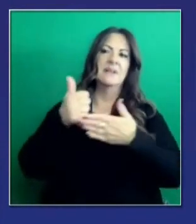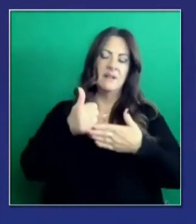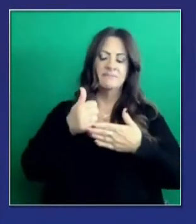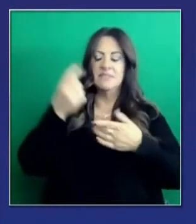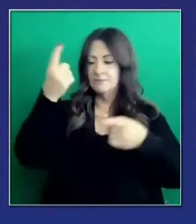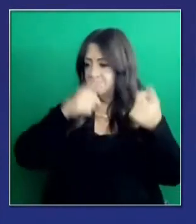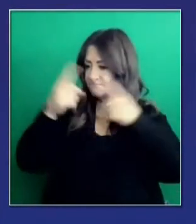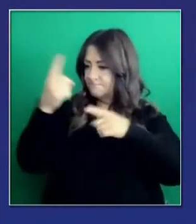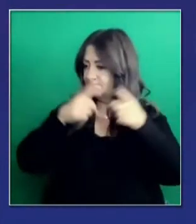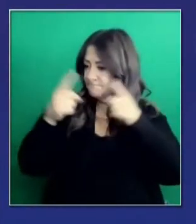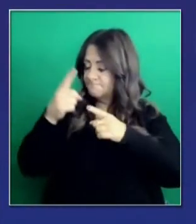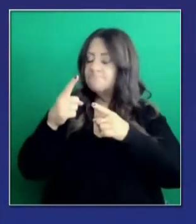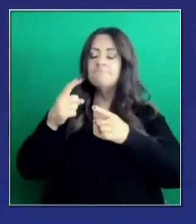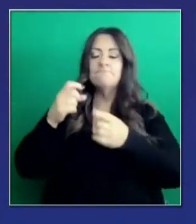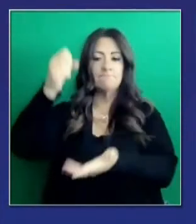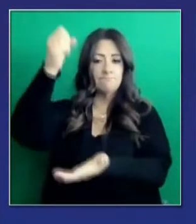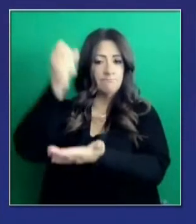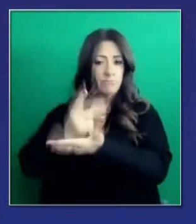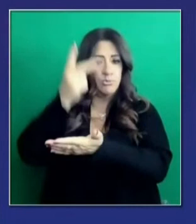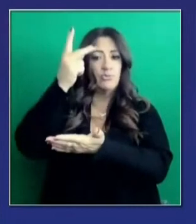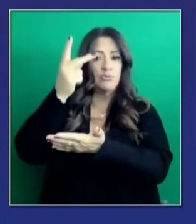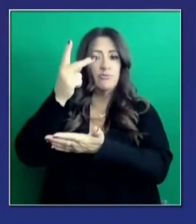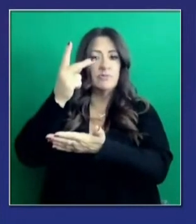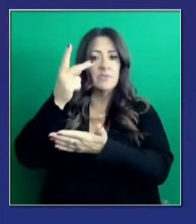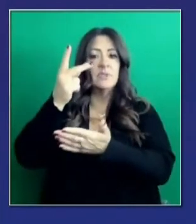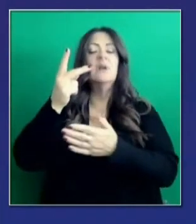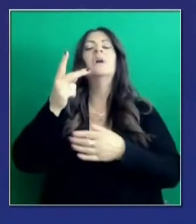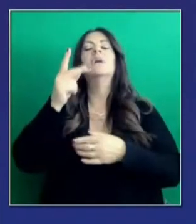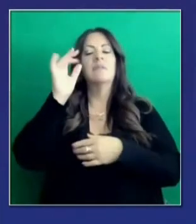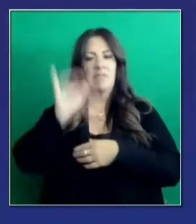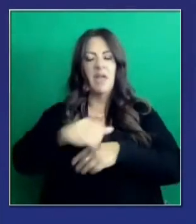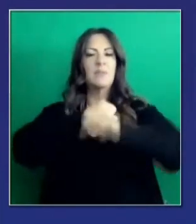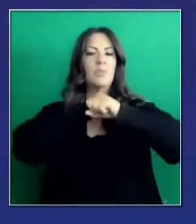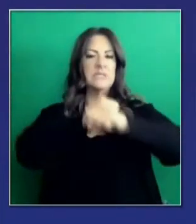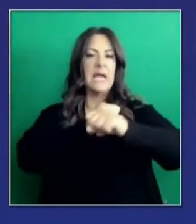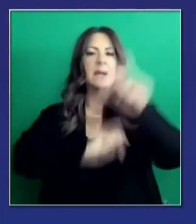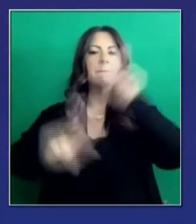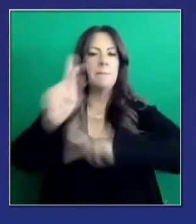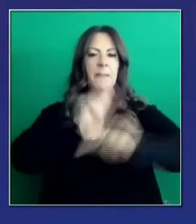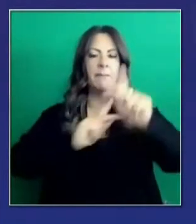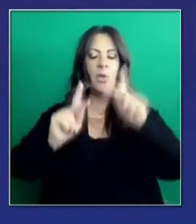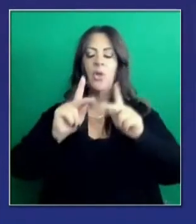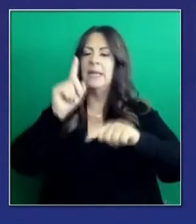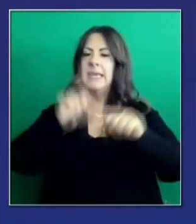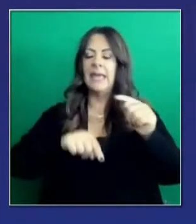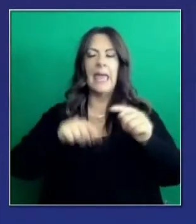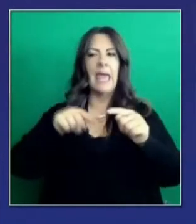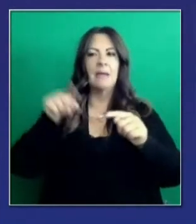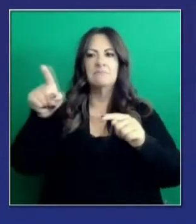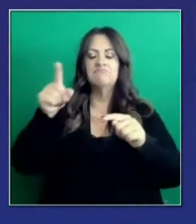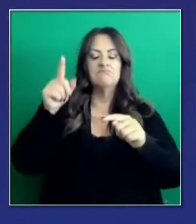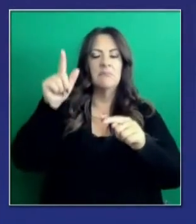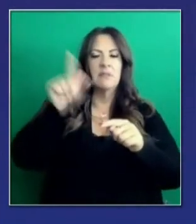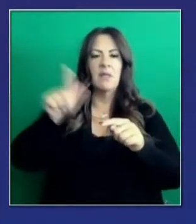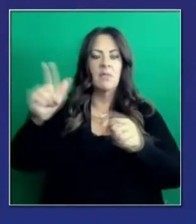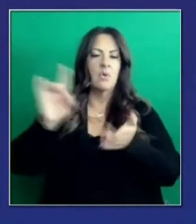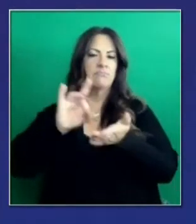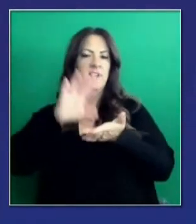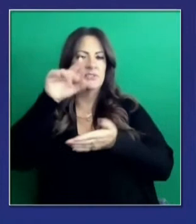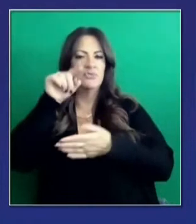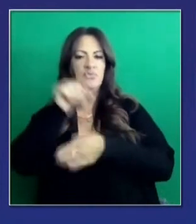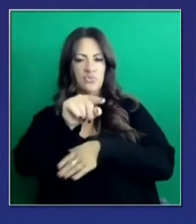being socialized today to extend the eviction protections to June 30th. By the way, I think it was 9:01 last night that the